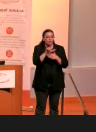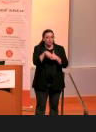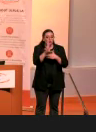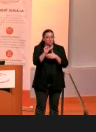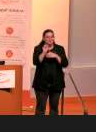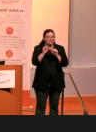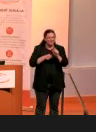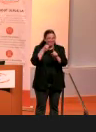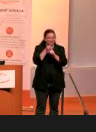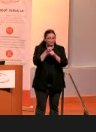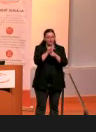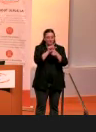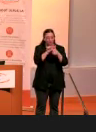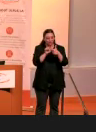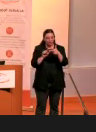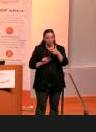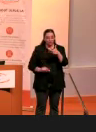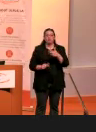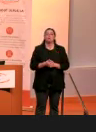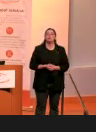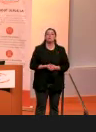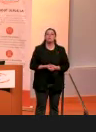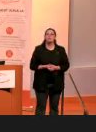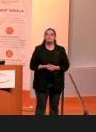these traditional risk factors.